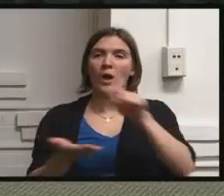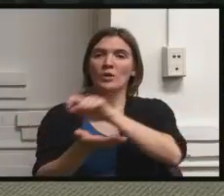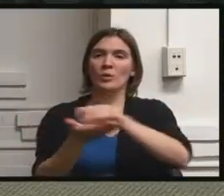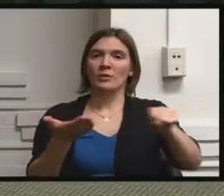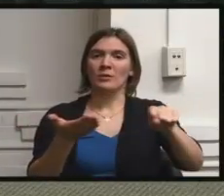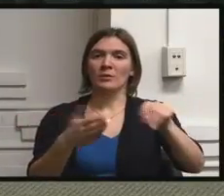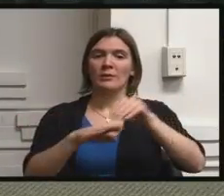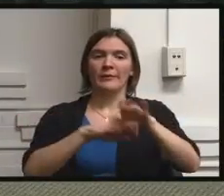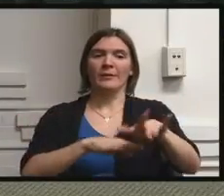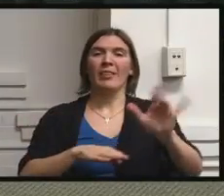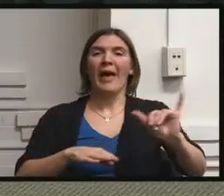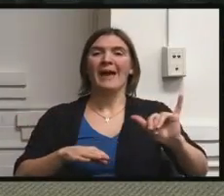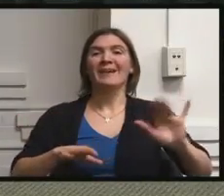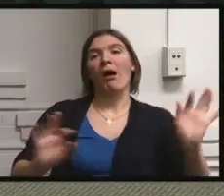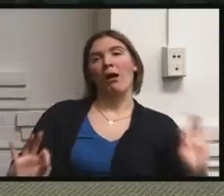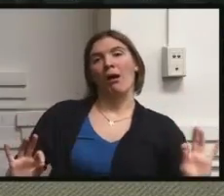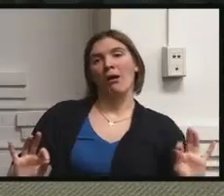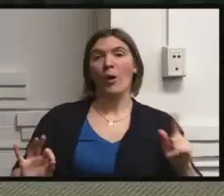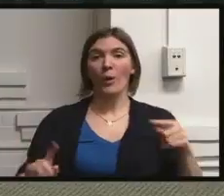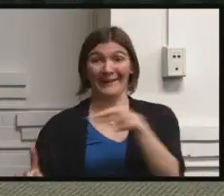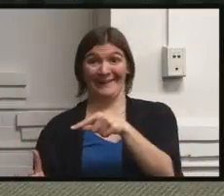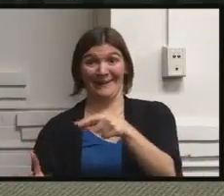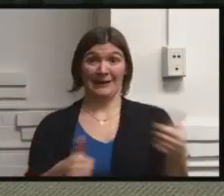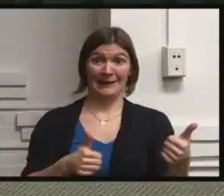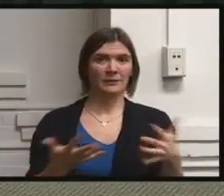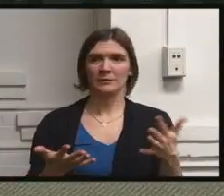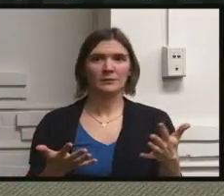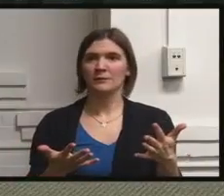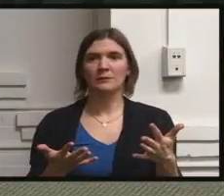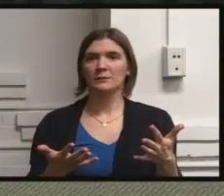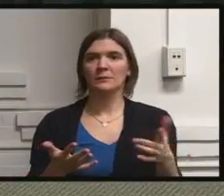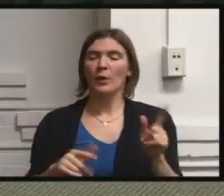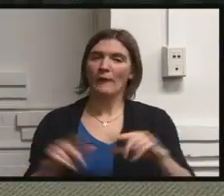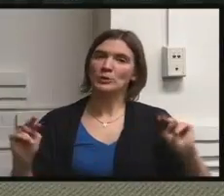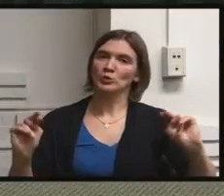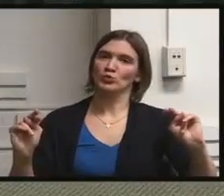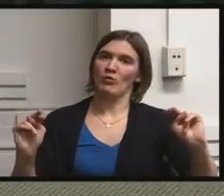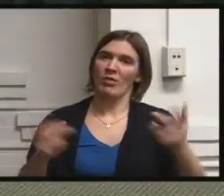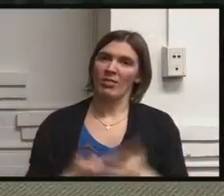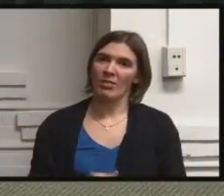it. You know, you don't want to have it go one way or the other, but you want to make it, you know.